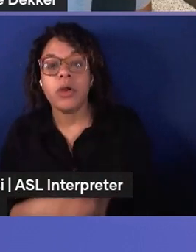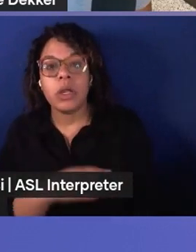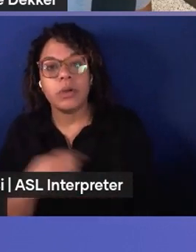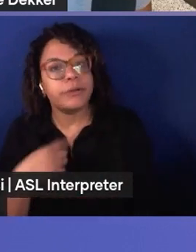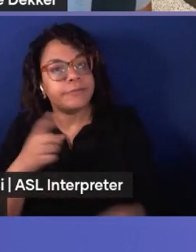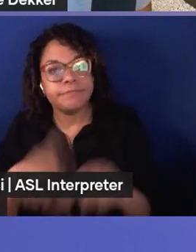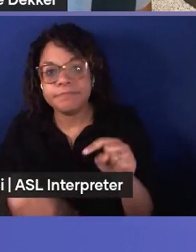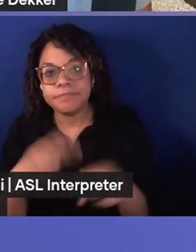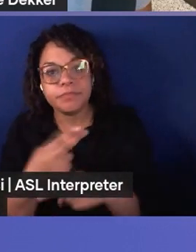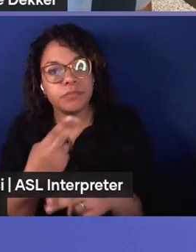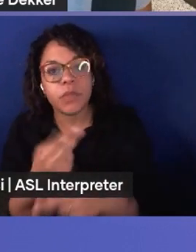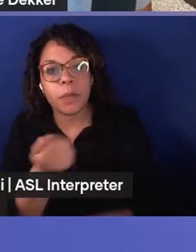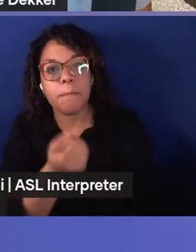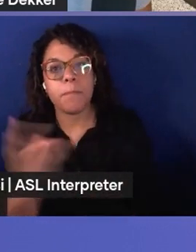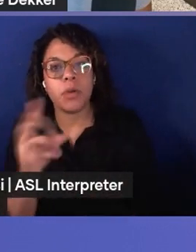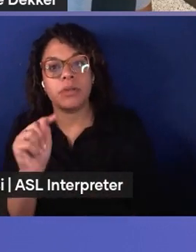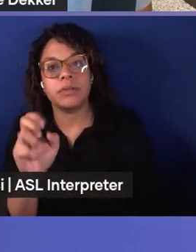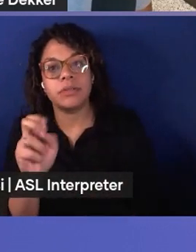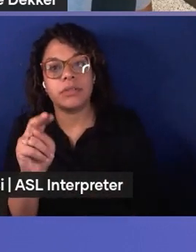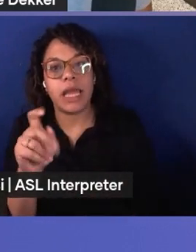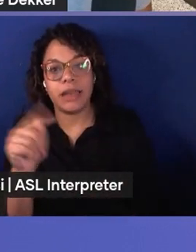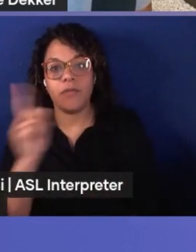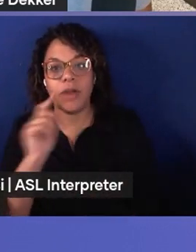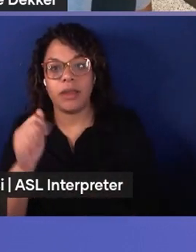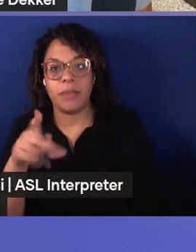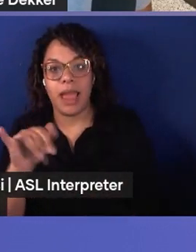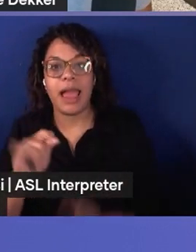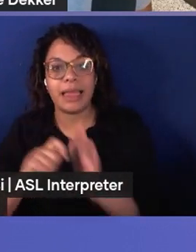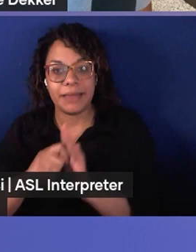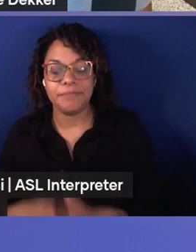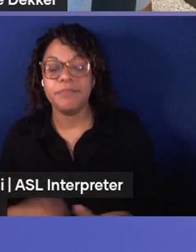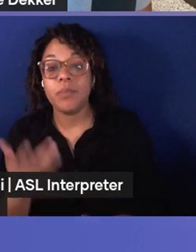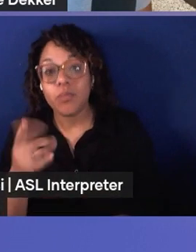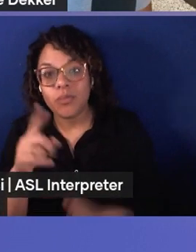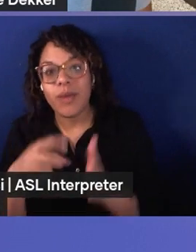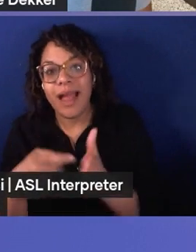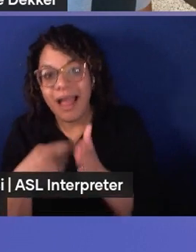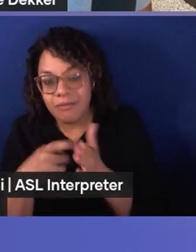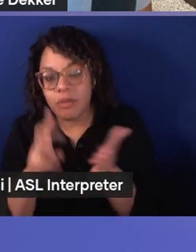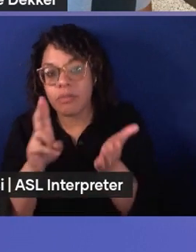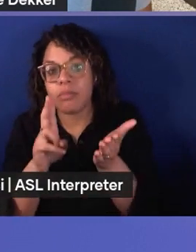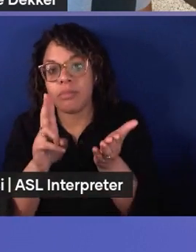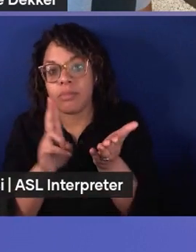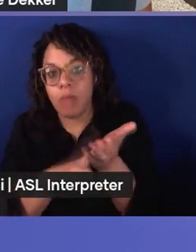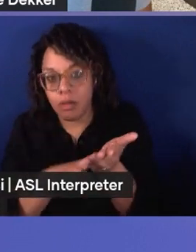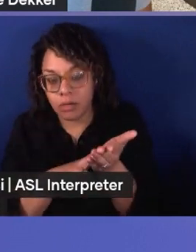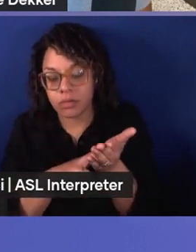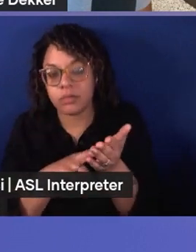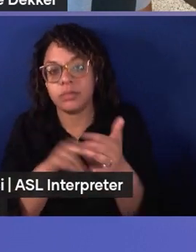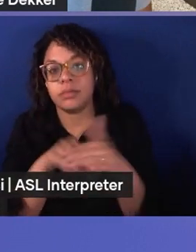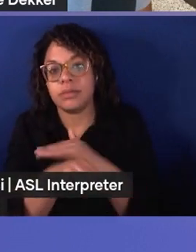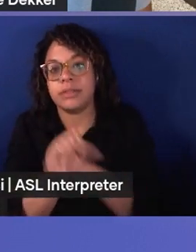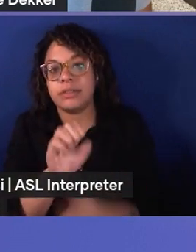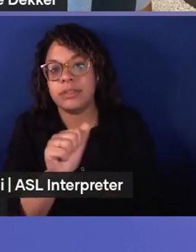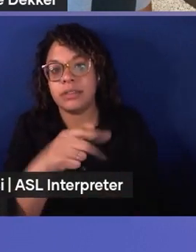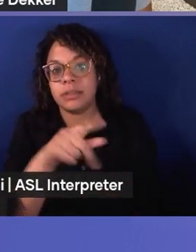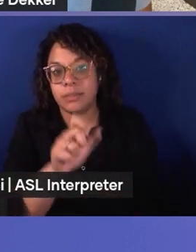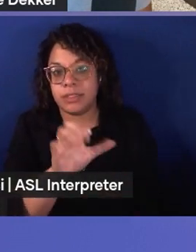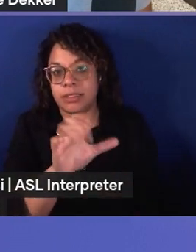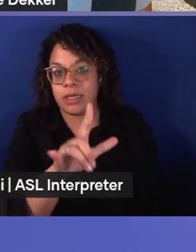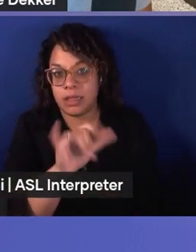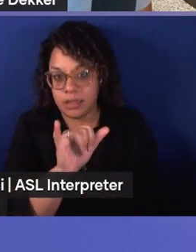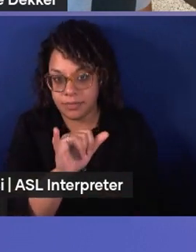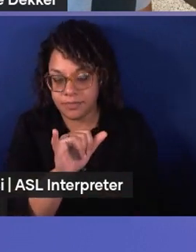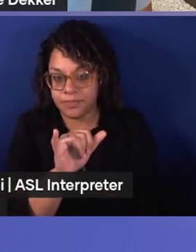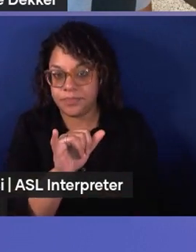use multiple tenants or API keys, because you'd have to log in to the Seaplane CLI.